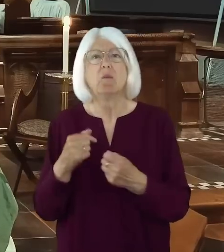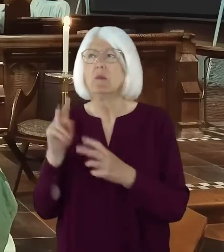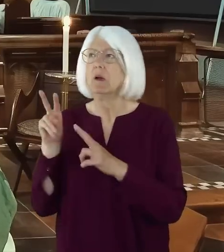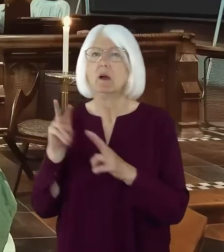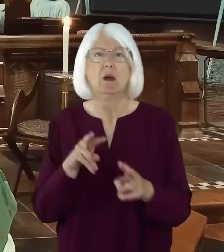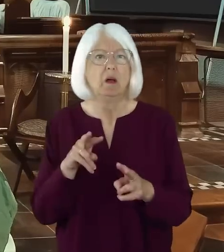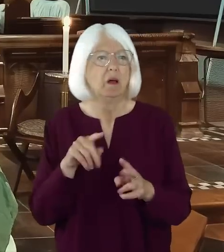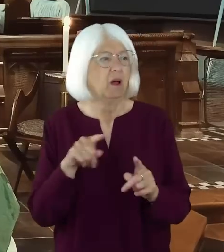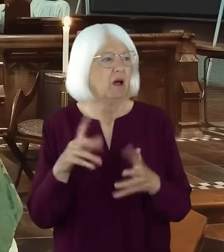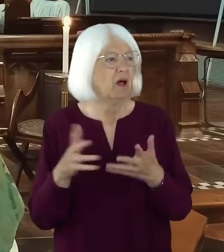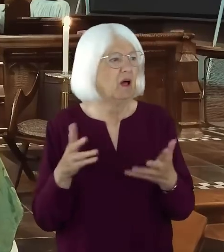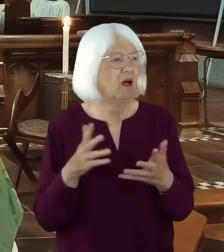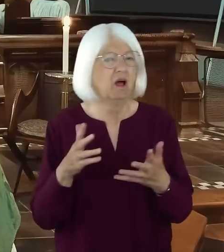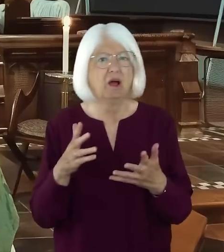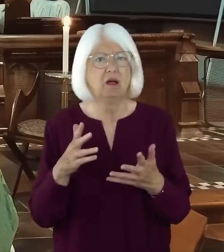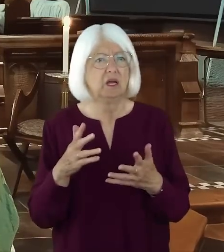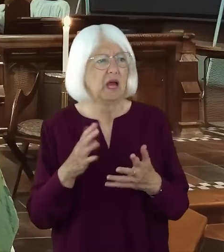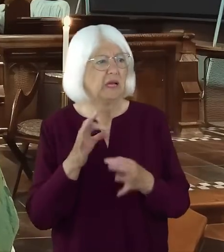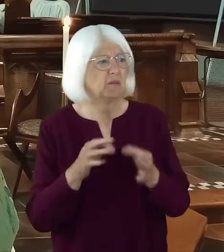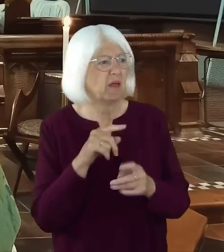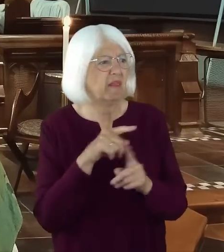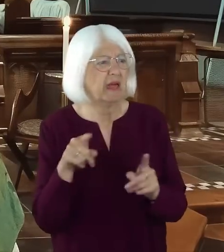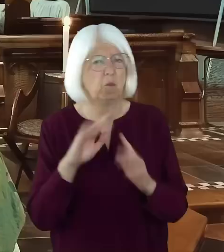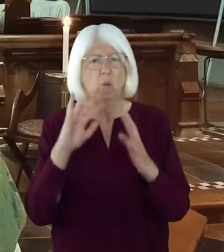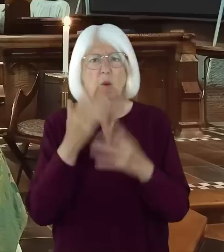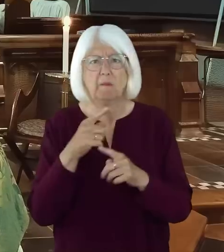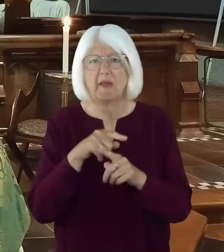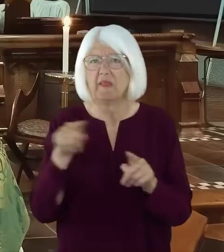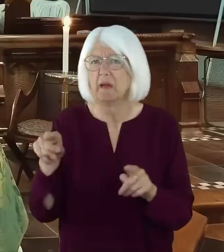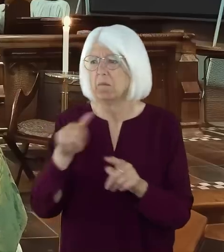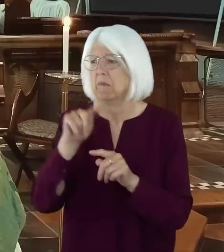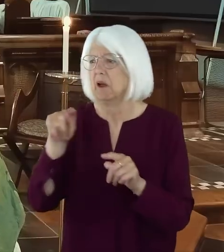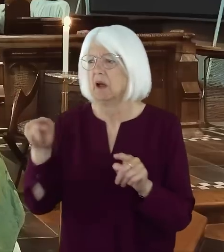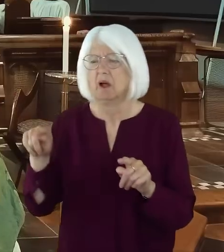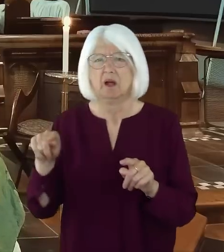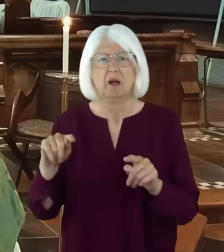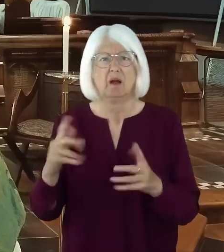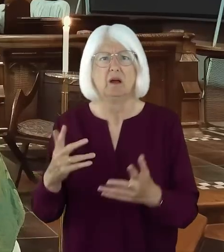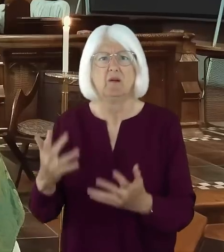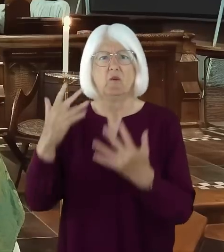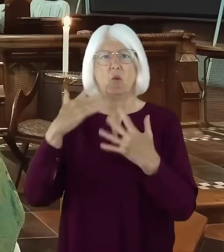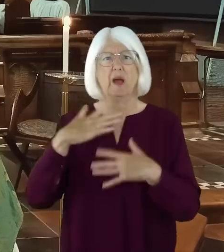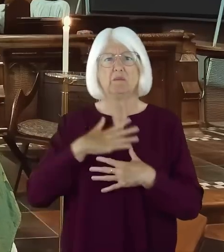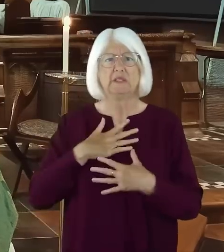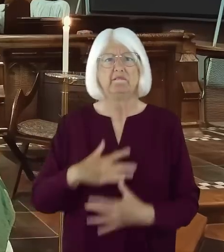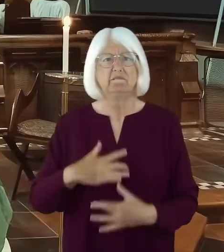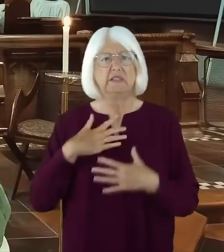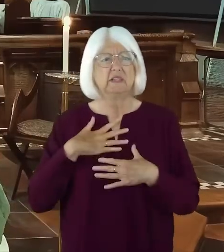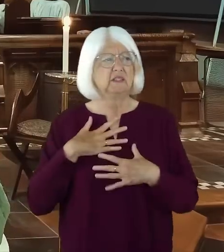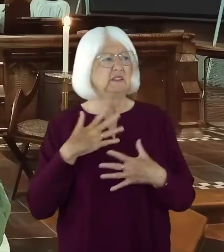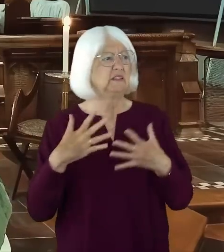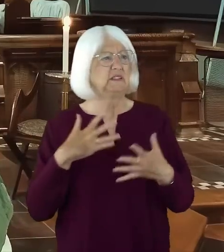them, if we begin to ask about them and worry about them and become overwhelmed by